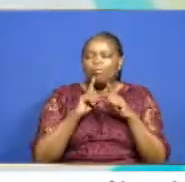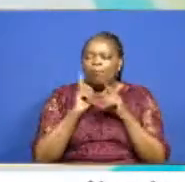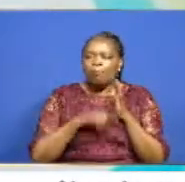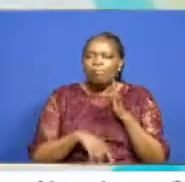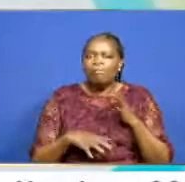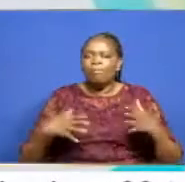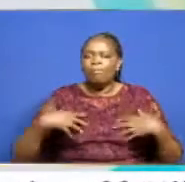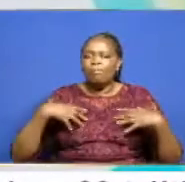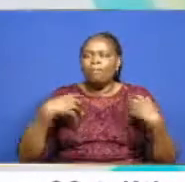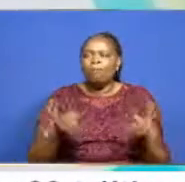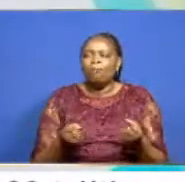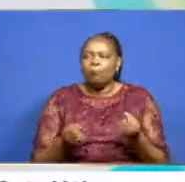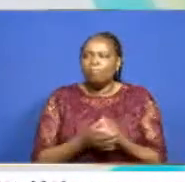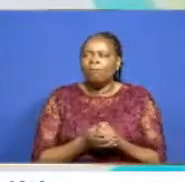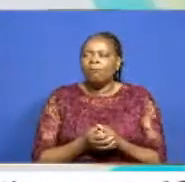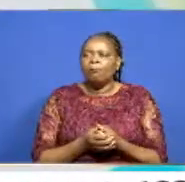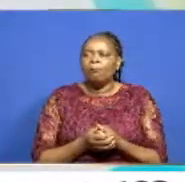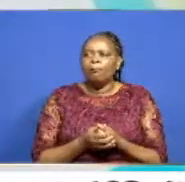health. How do we